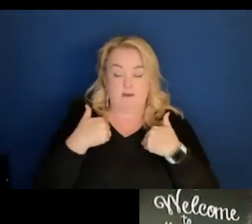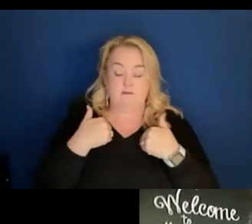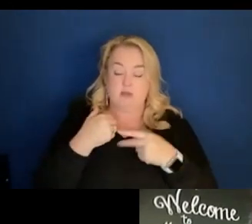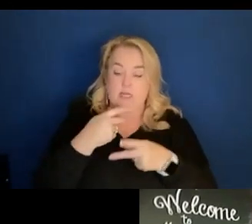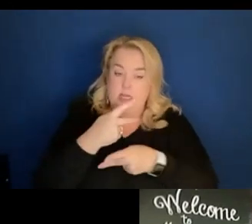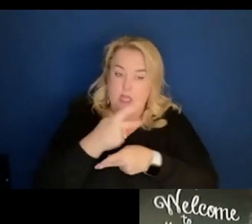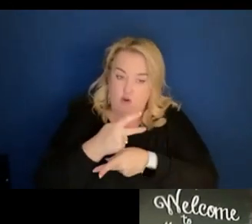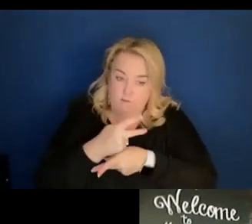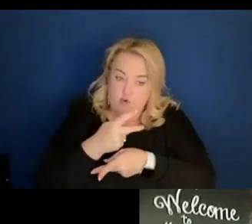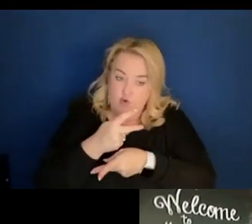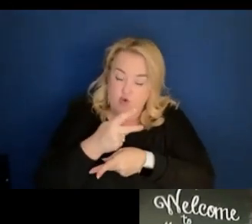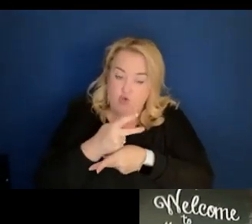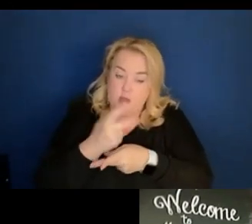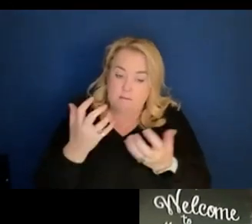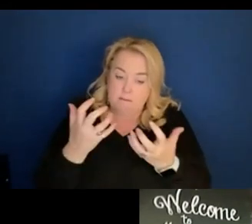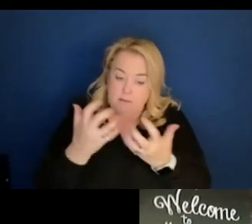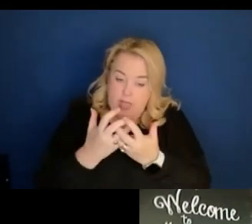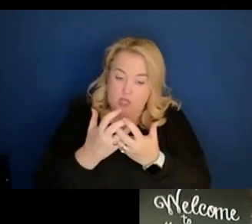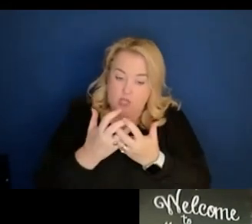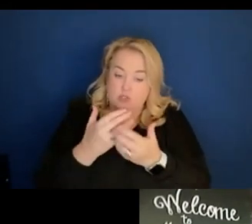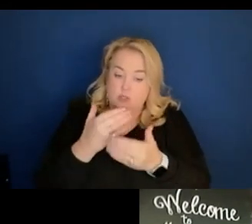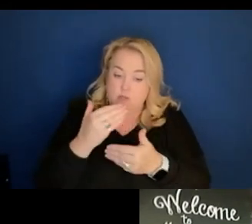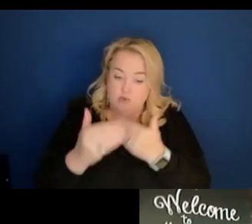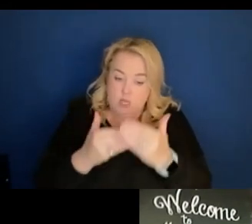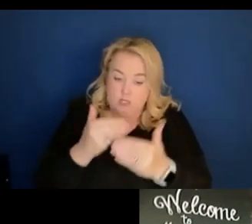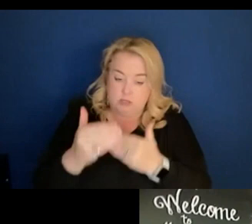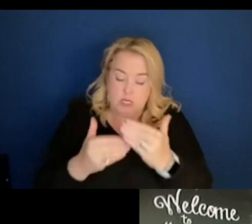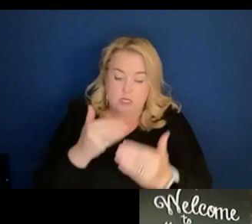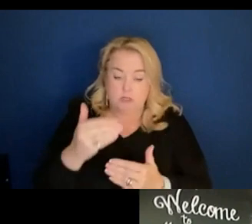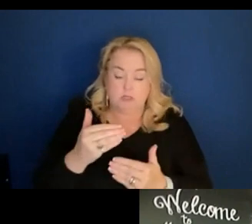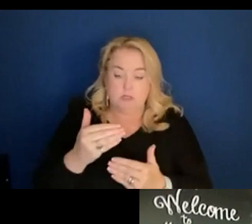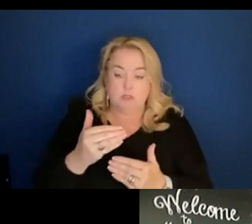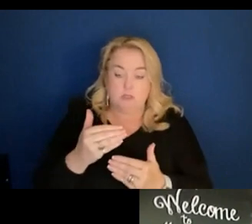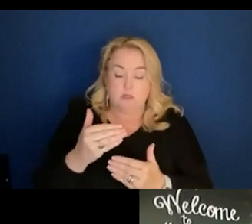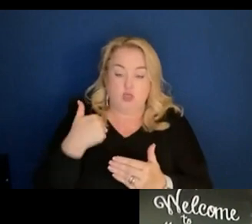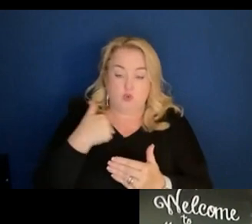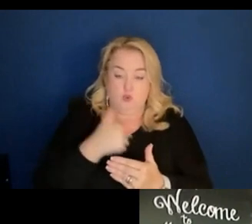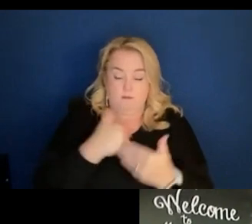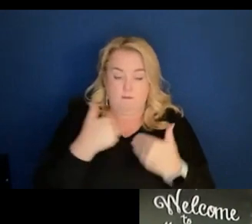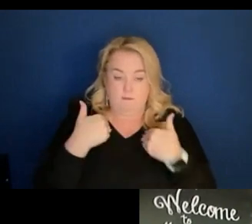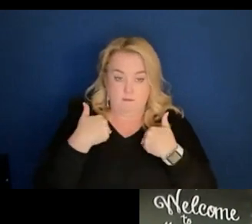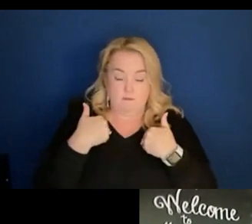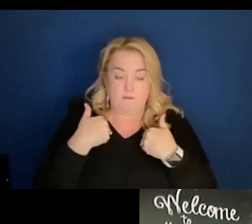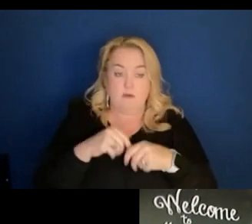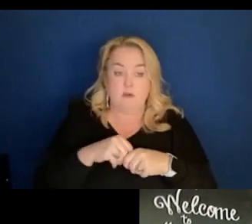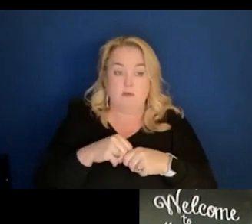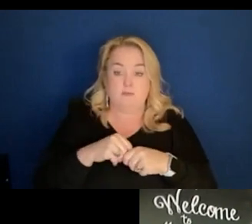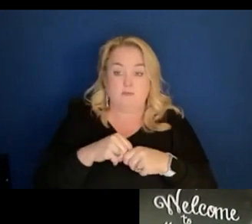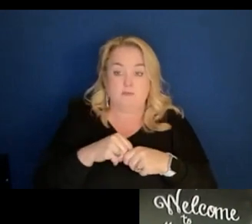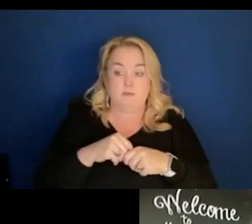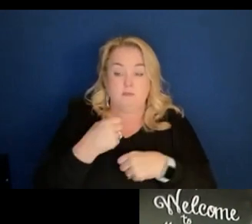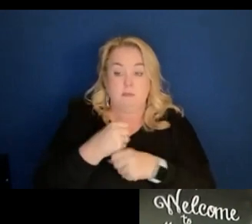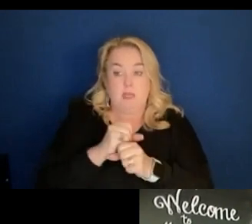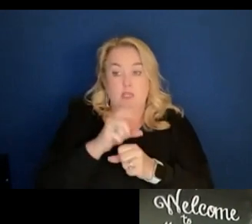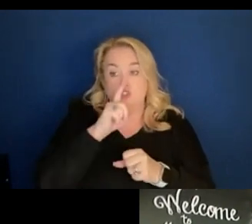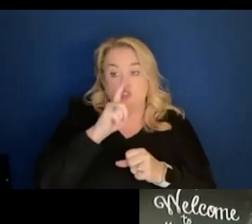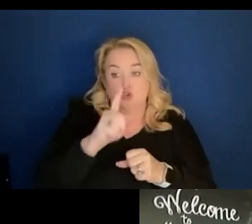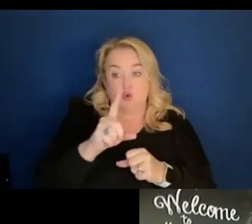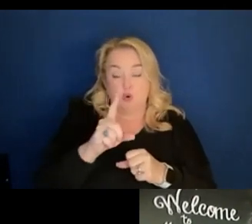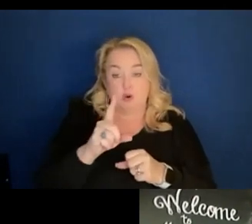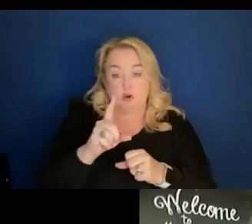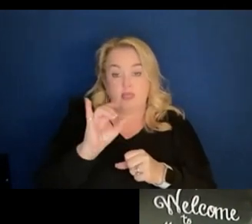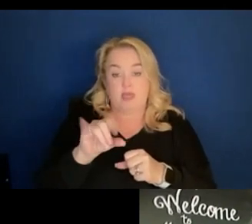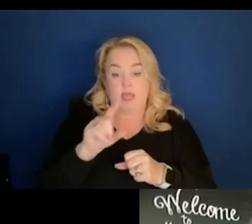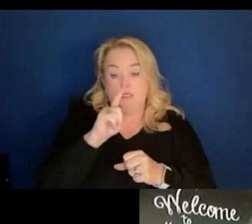careful matching exercise that our volunteer team leads on to